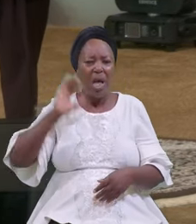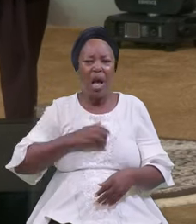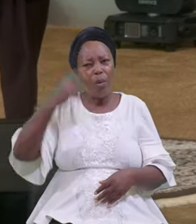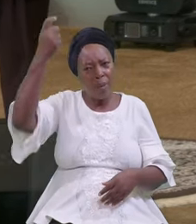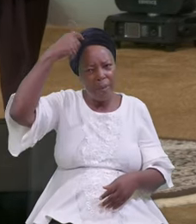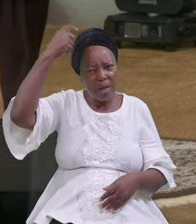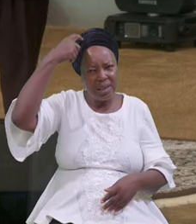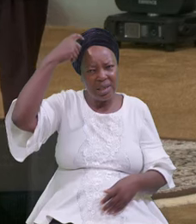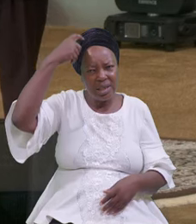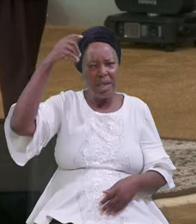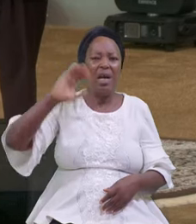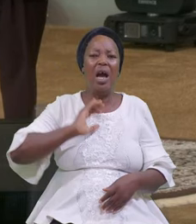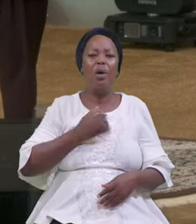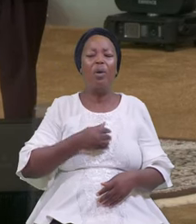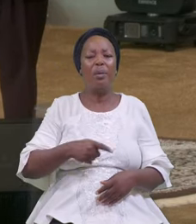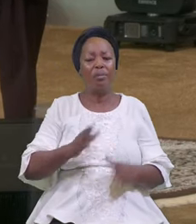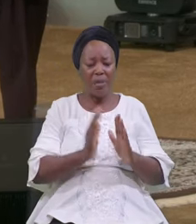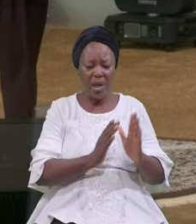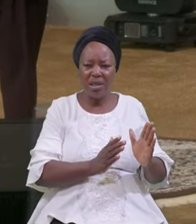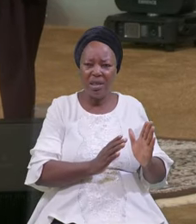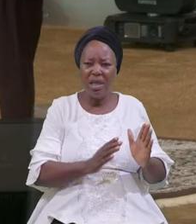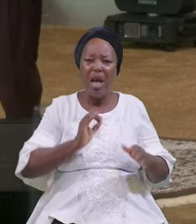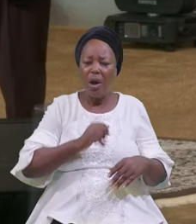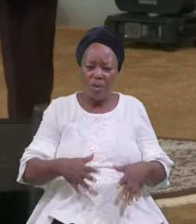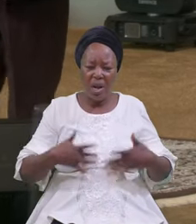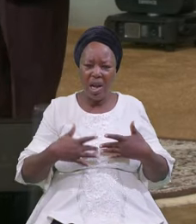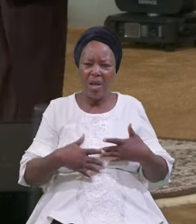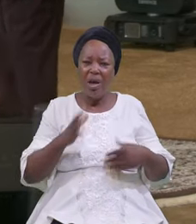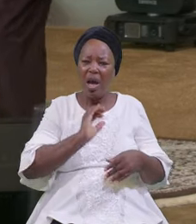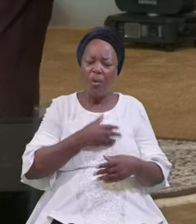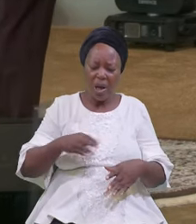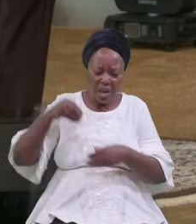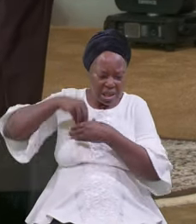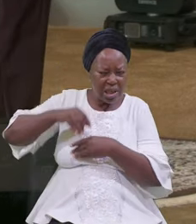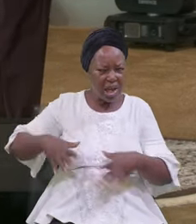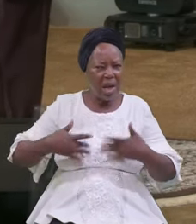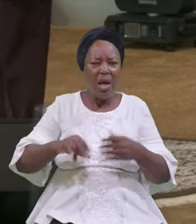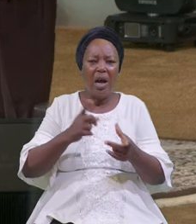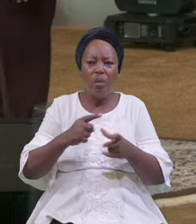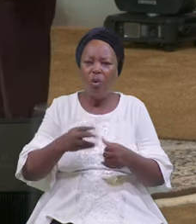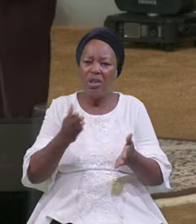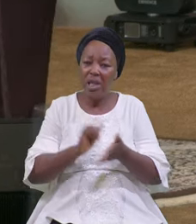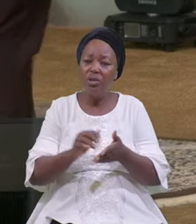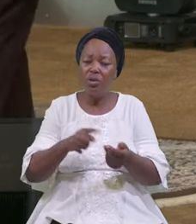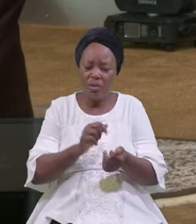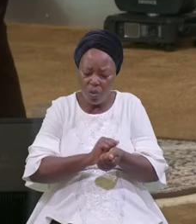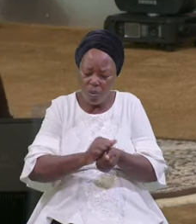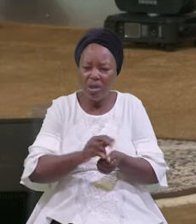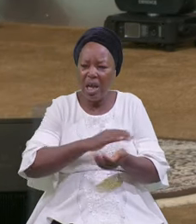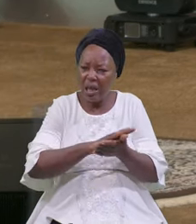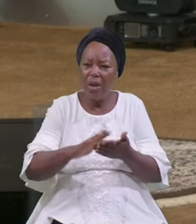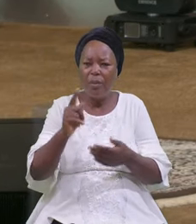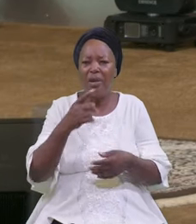mind, our disposition, our inner life. He wants that washed and cleansed by the blood of the